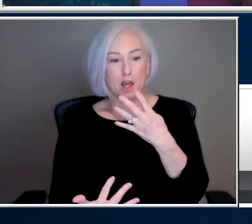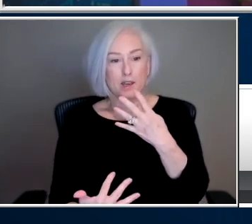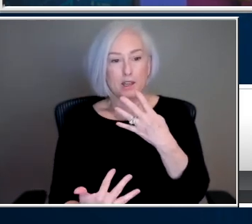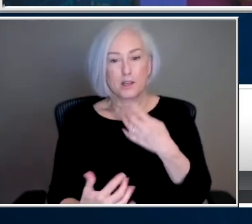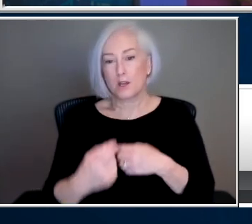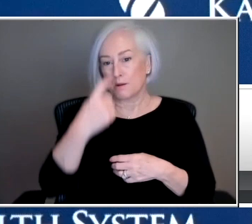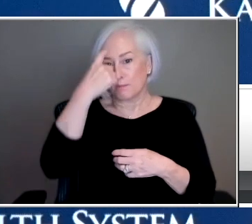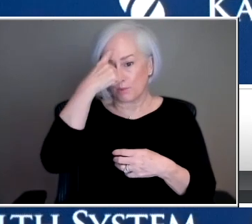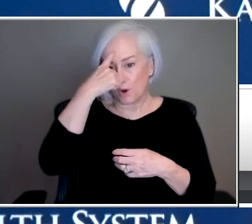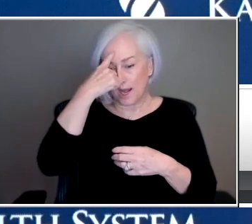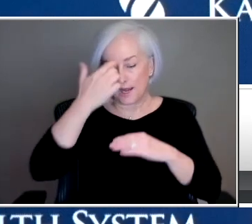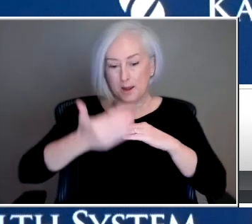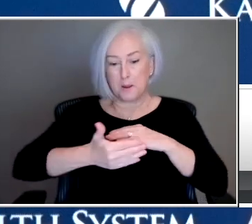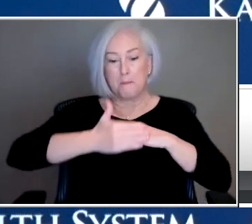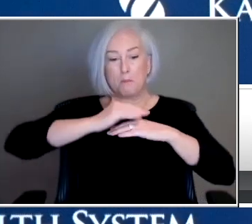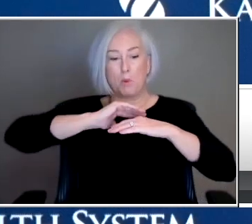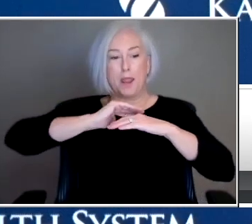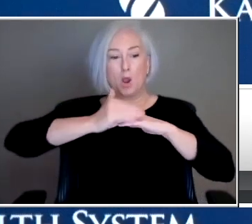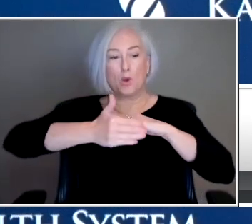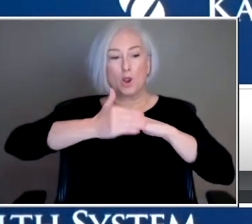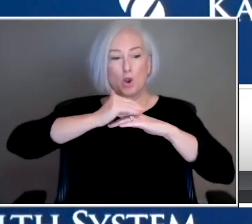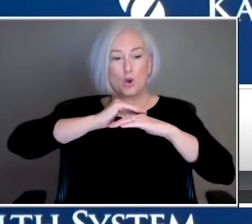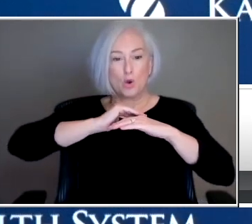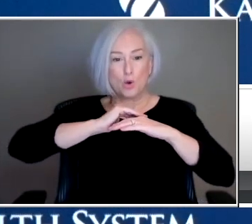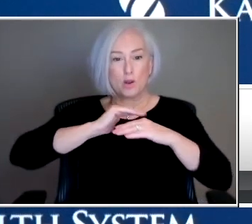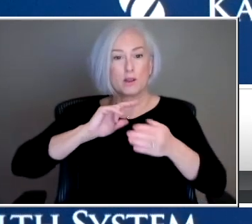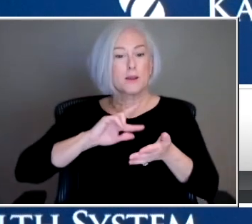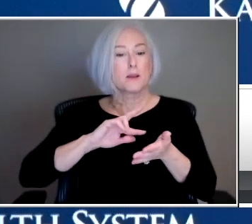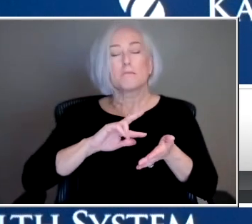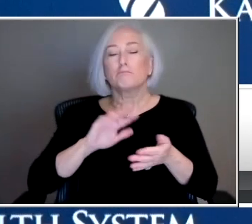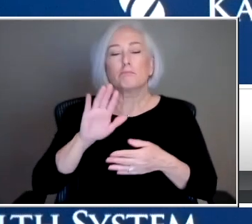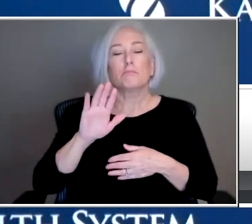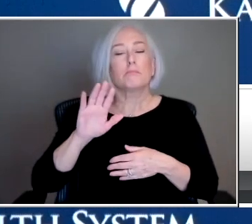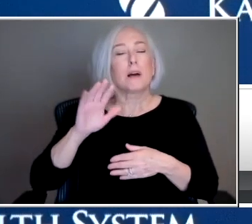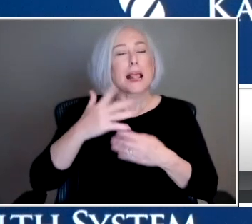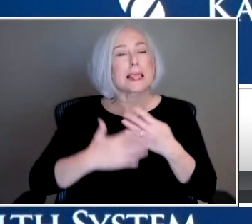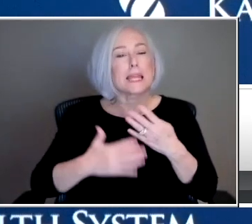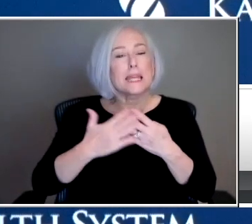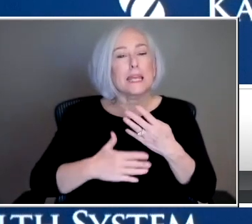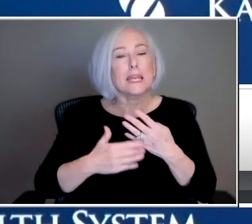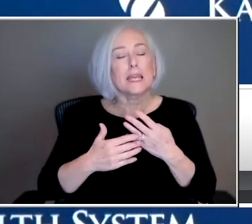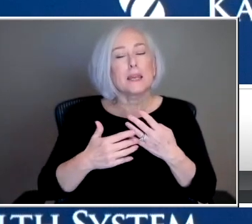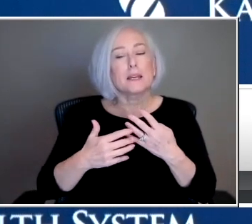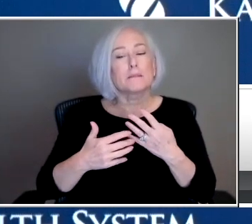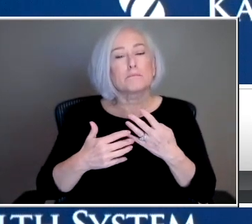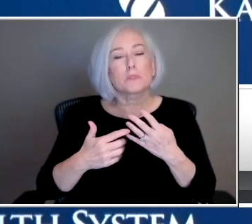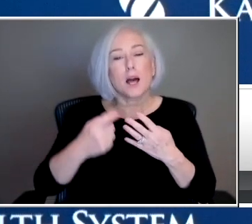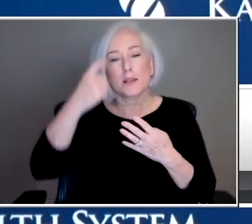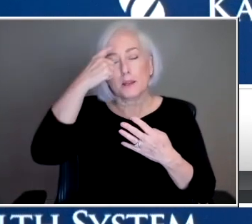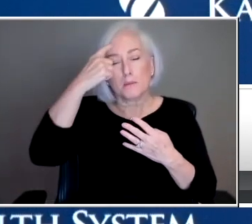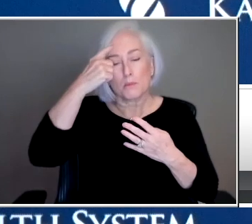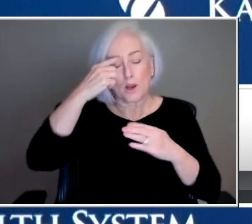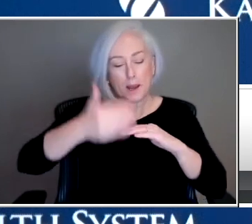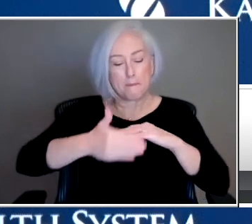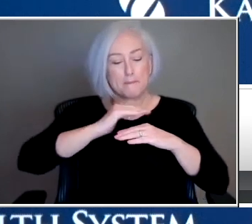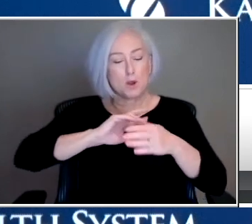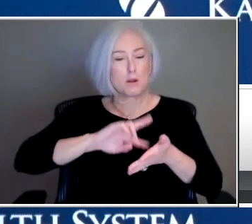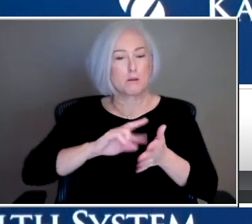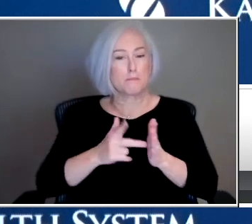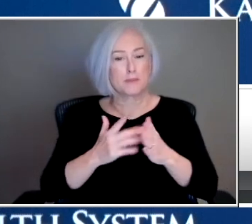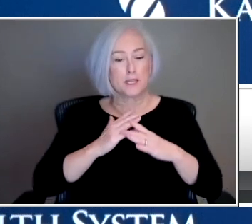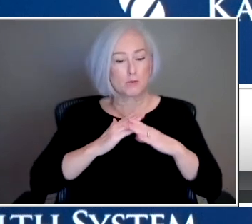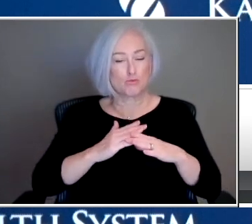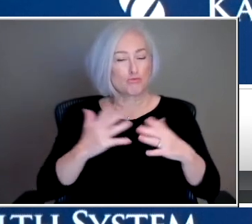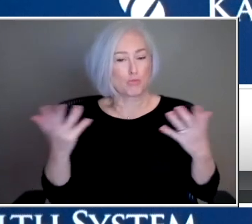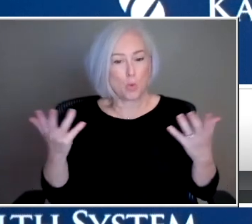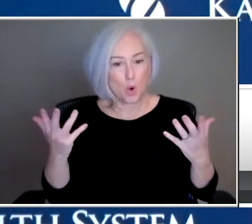the blood-brain barrier is basically the blood flow to your brain, and that is done by